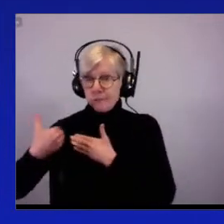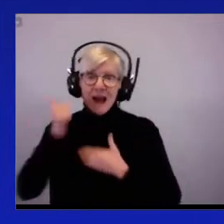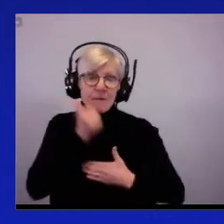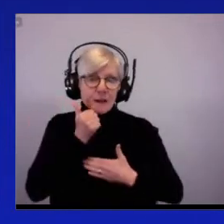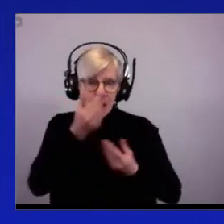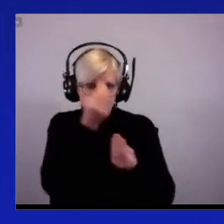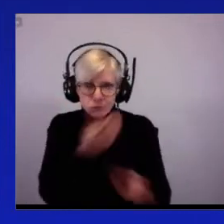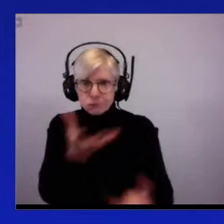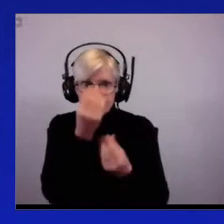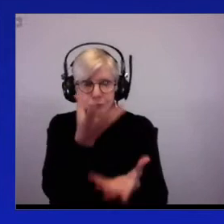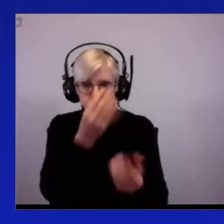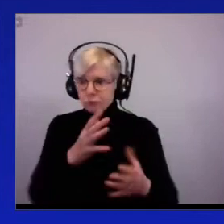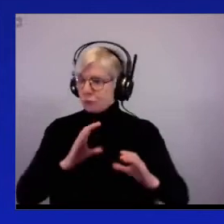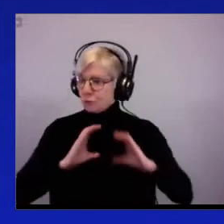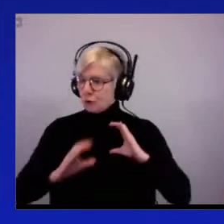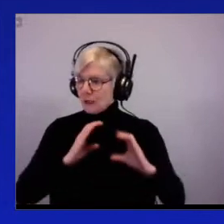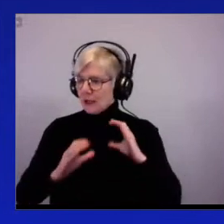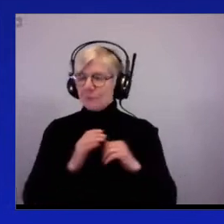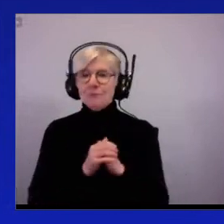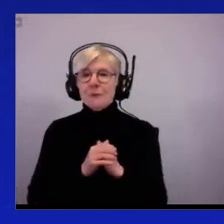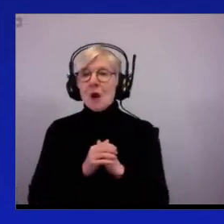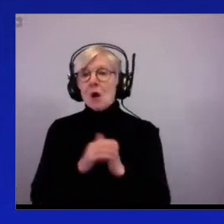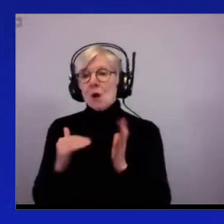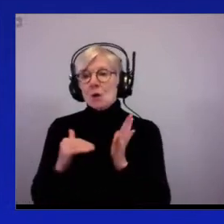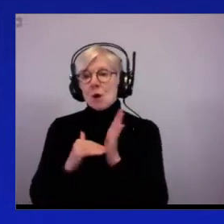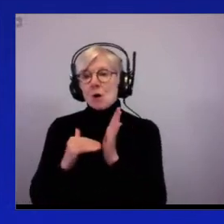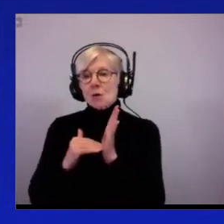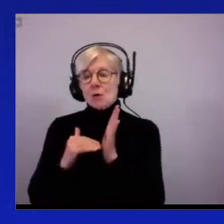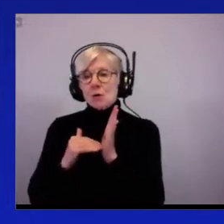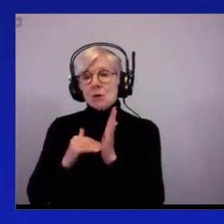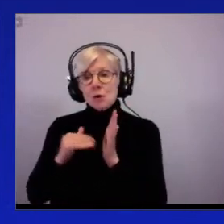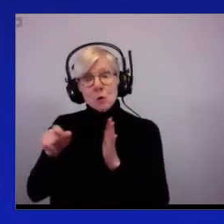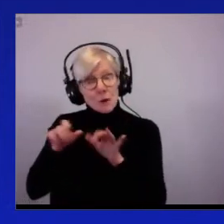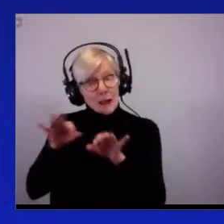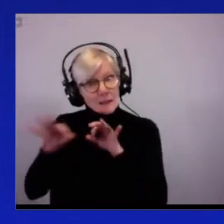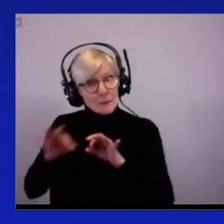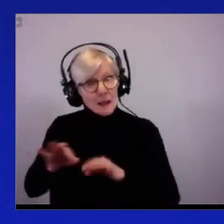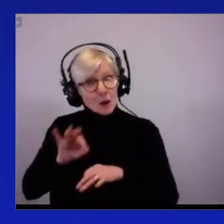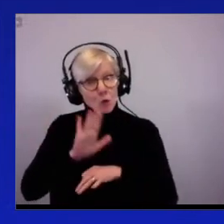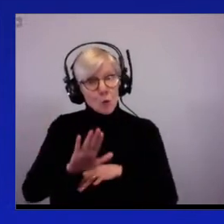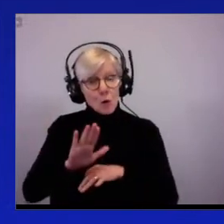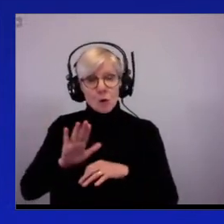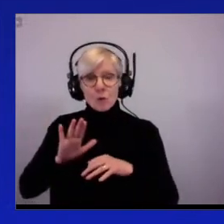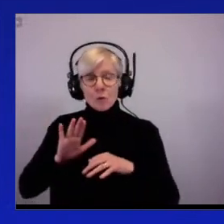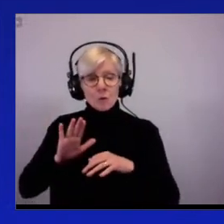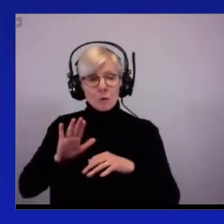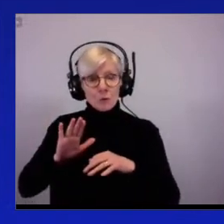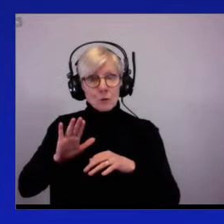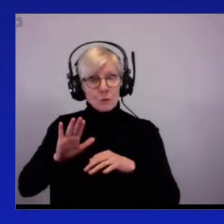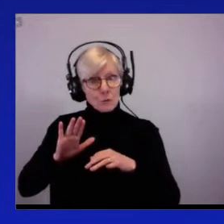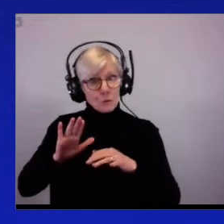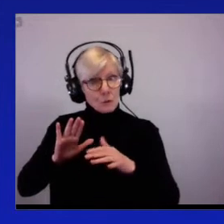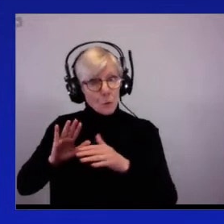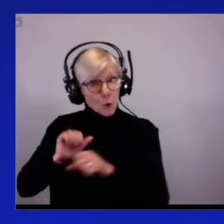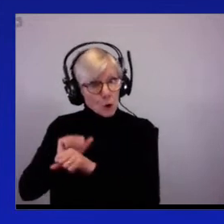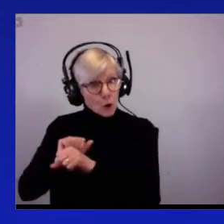So we'll be leaning a lot on that. I don't know, Dr. Etches, if you want to talk about some of the outreach you're already doing, but I'll leave it to you.